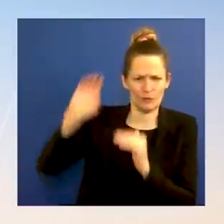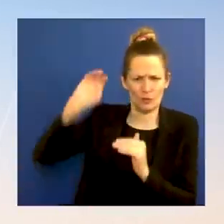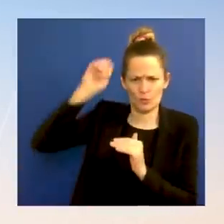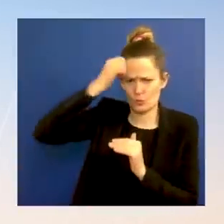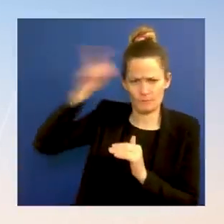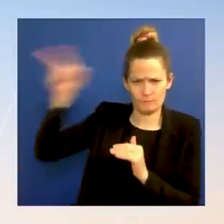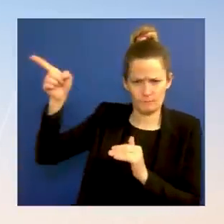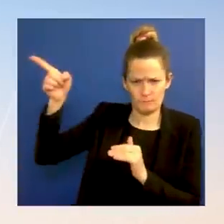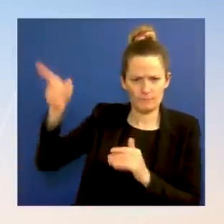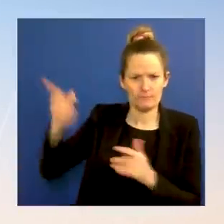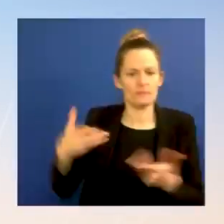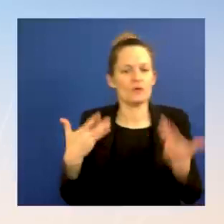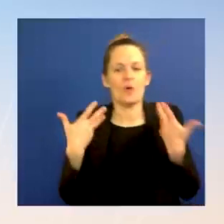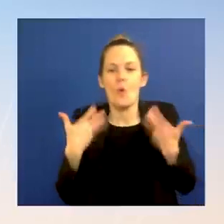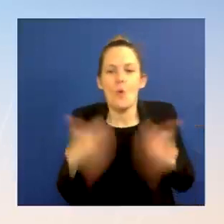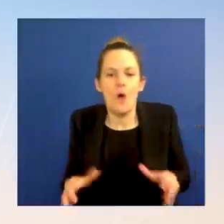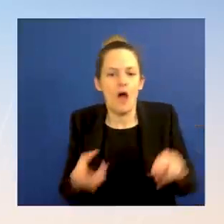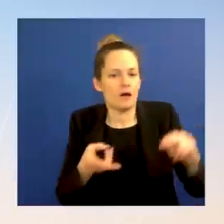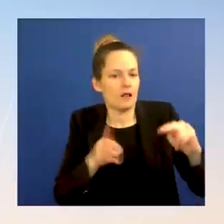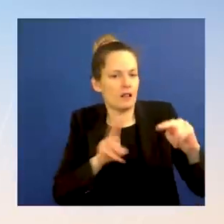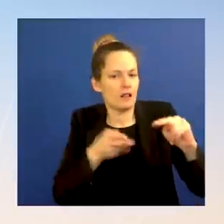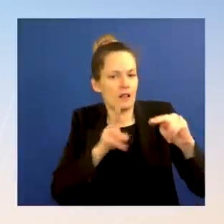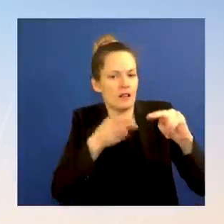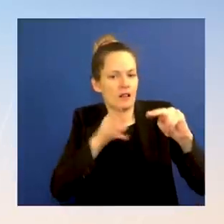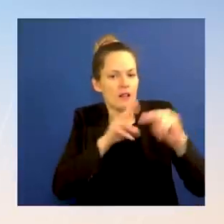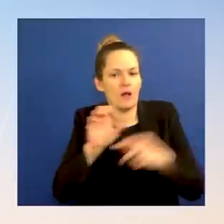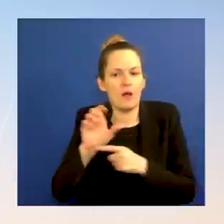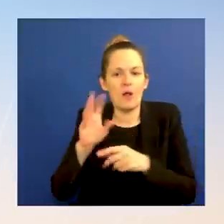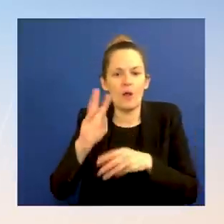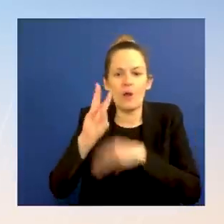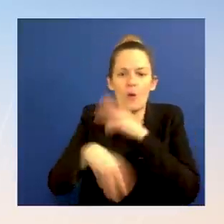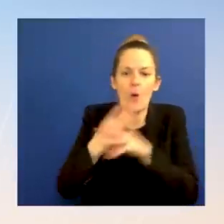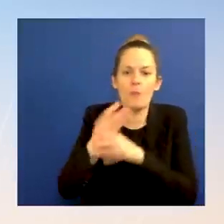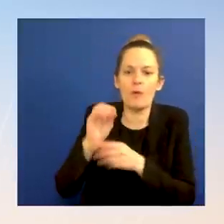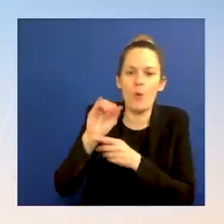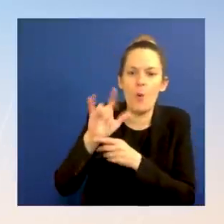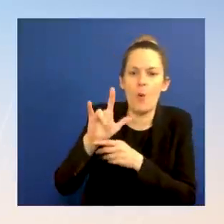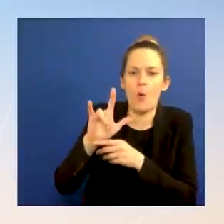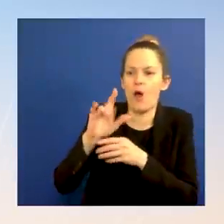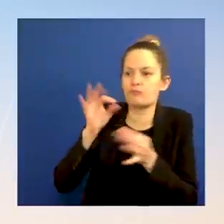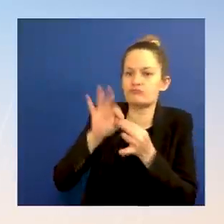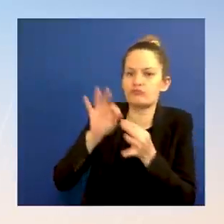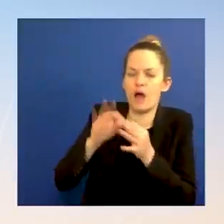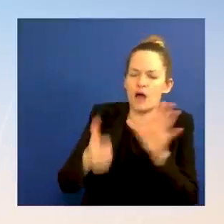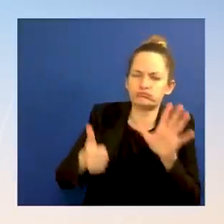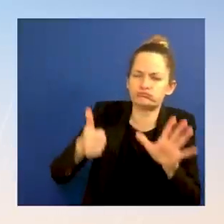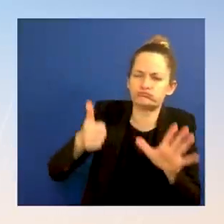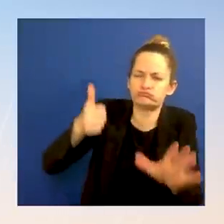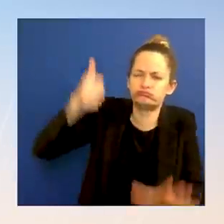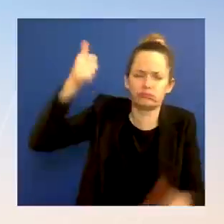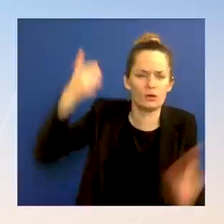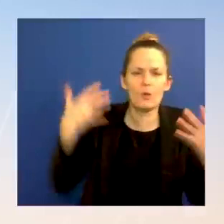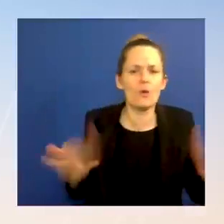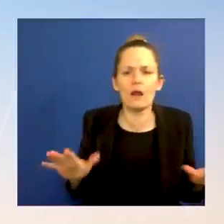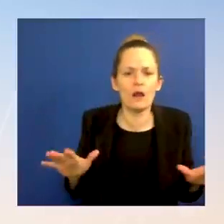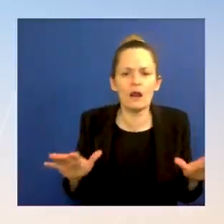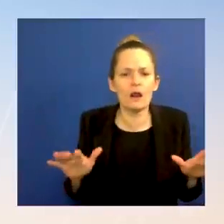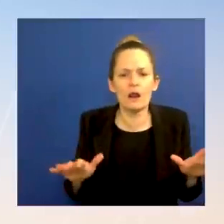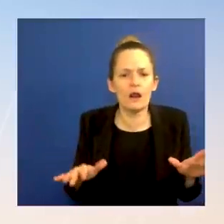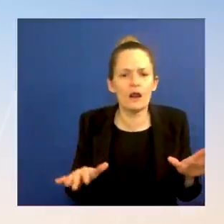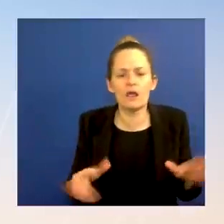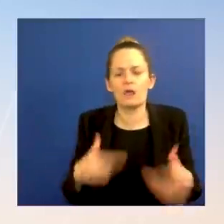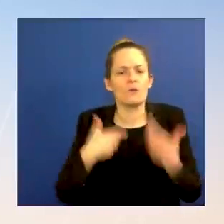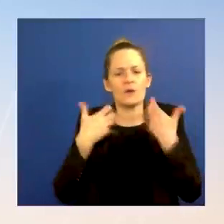in the global oil markets, increase the price of oil, a barrel of oil, or increase gas prices. So we're looking at all of